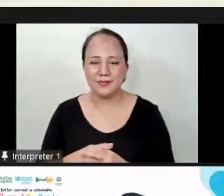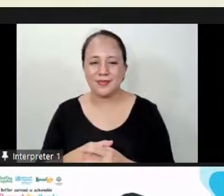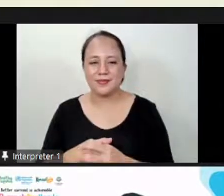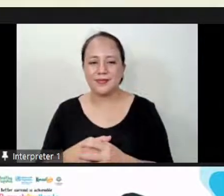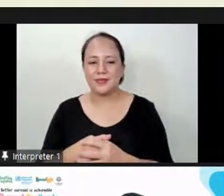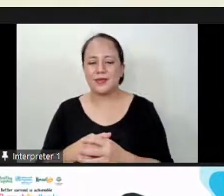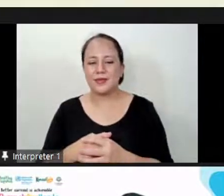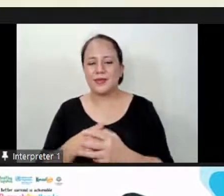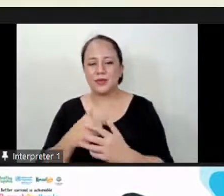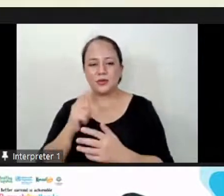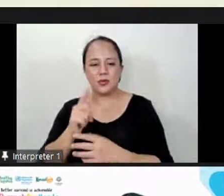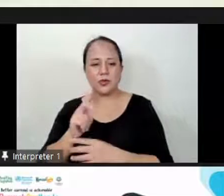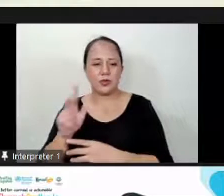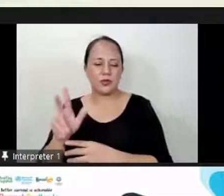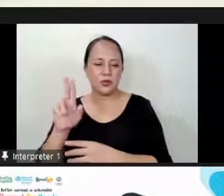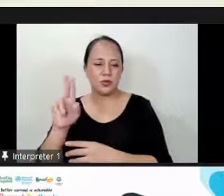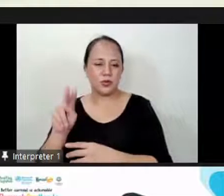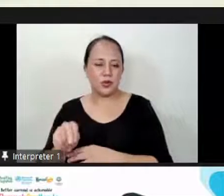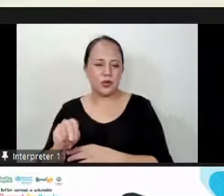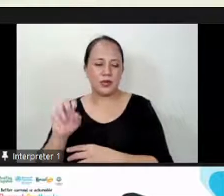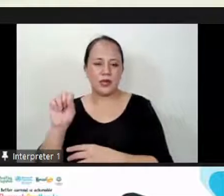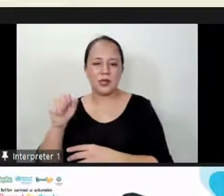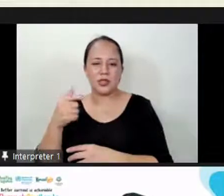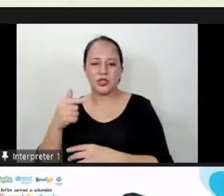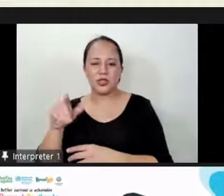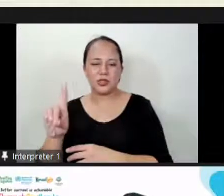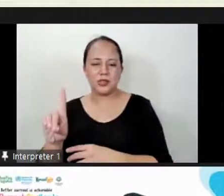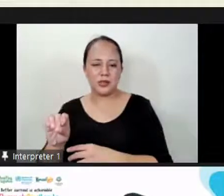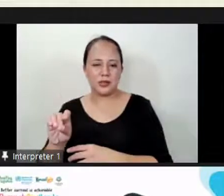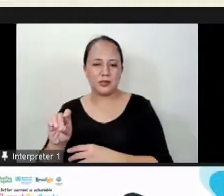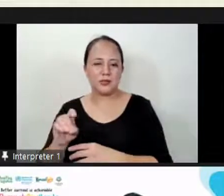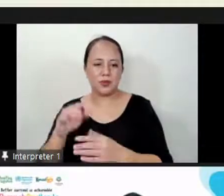the 2030 UN Agenda for Sustainable Development to